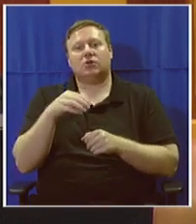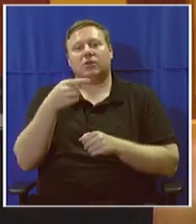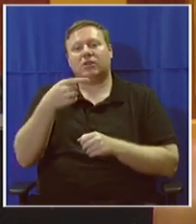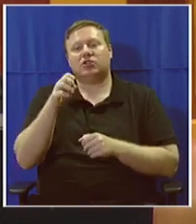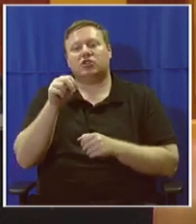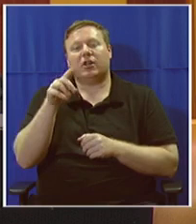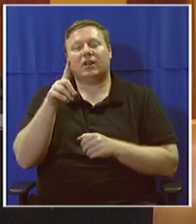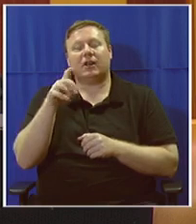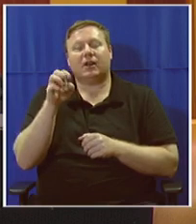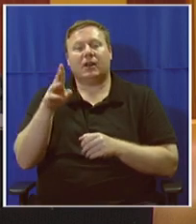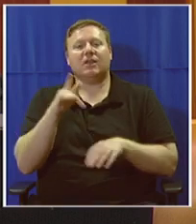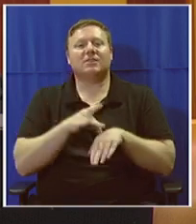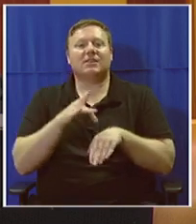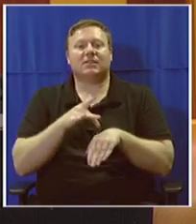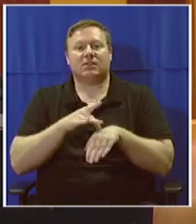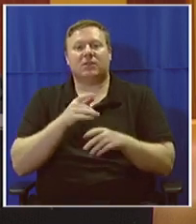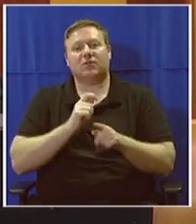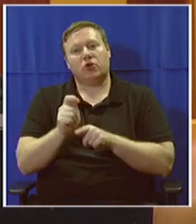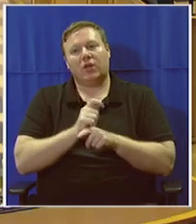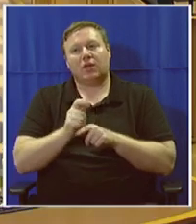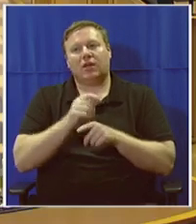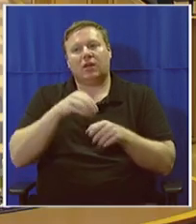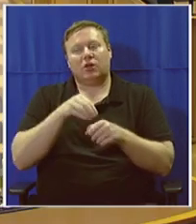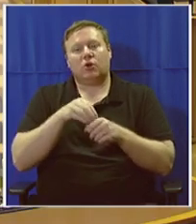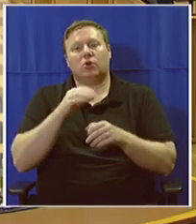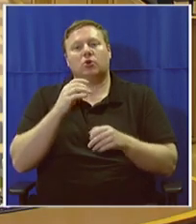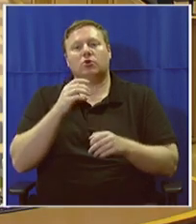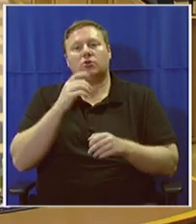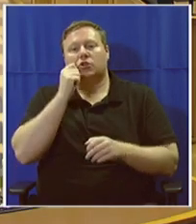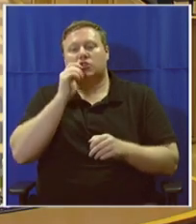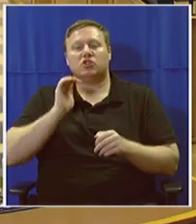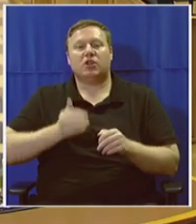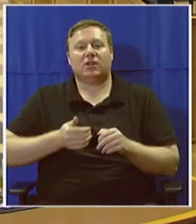healing programs. I so move. Thank you, ACDP.